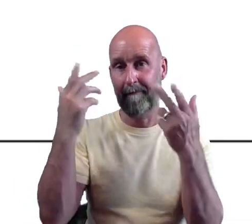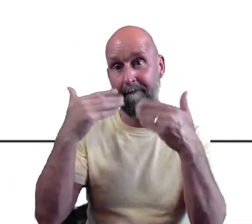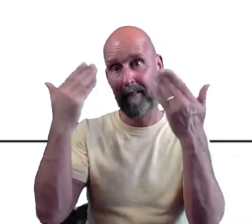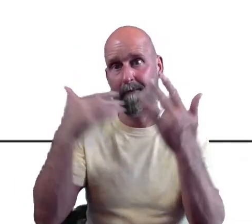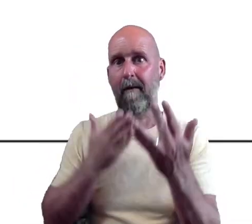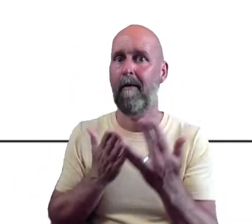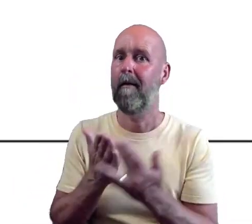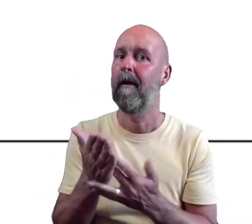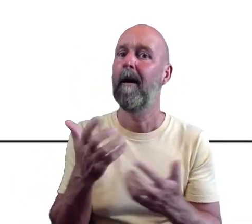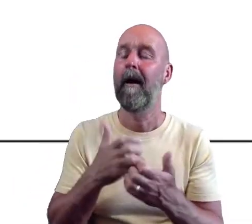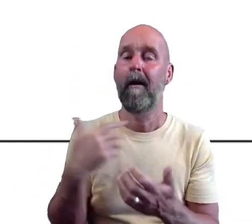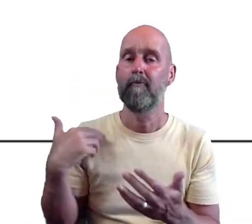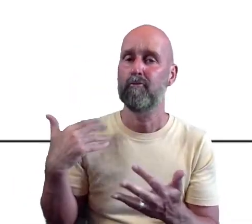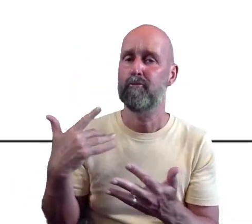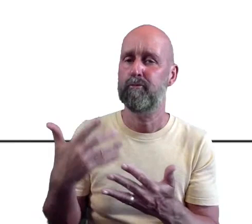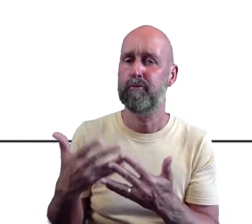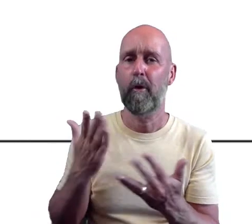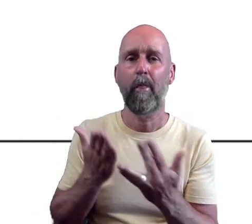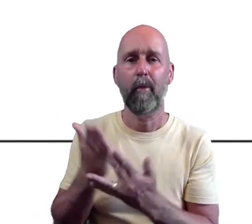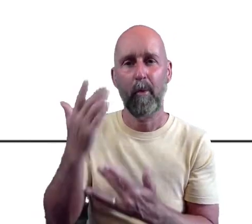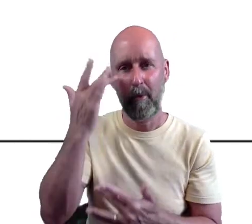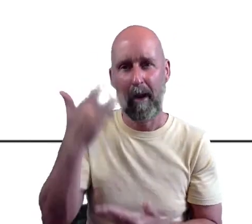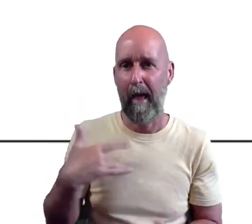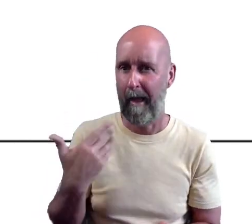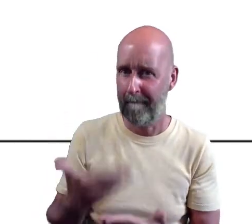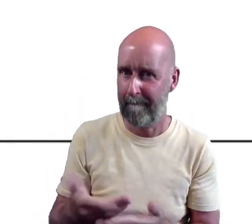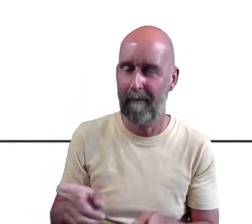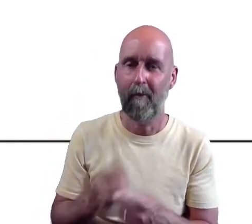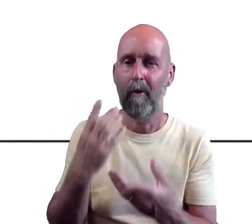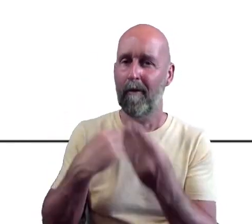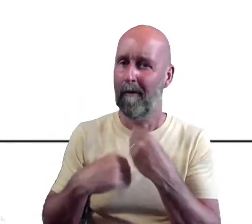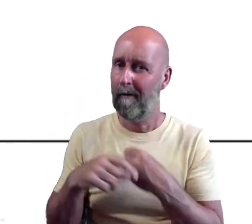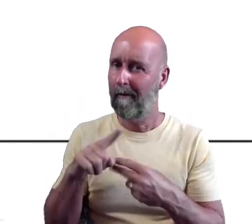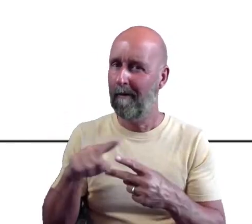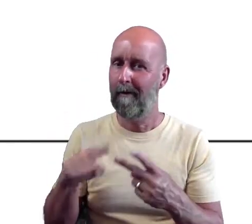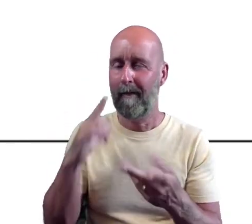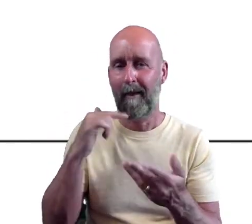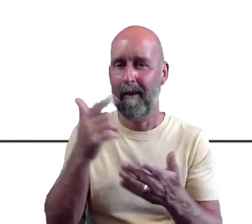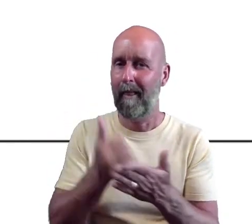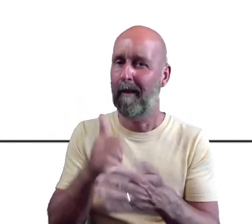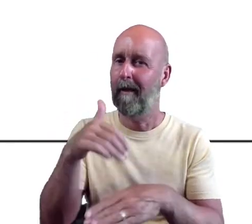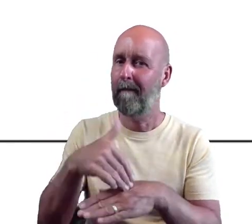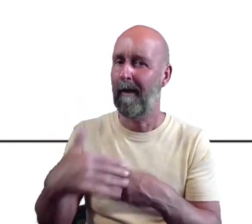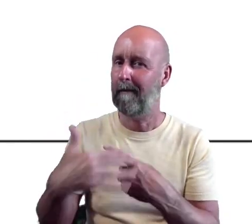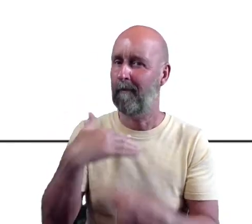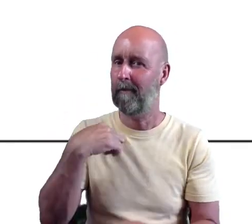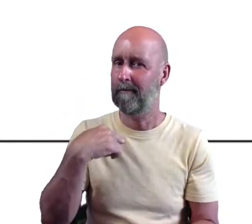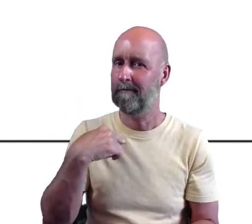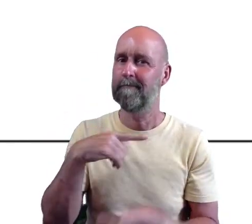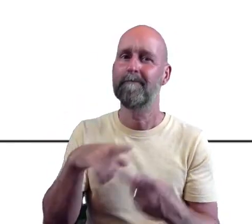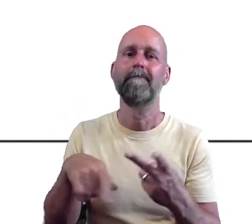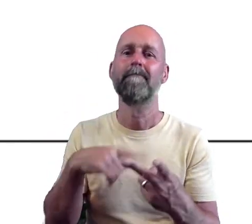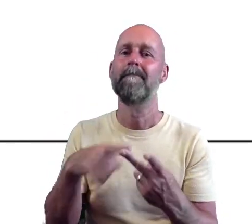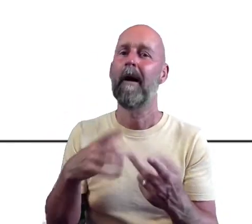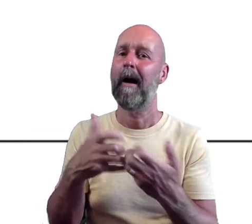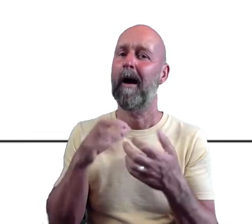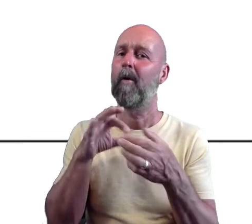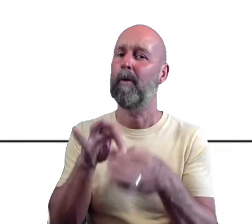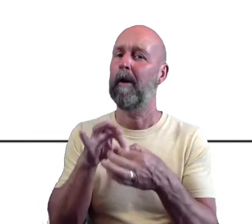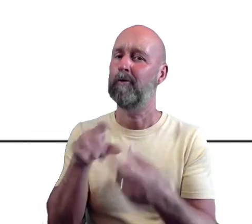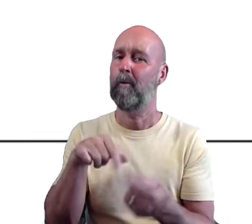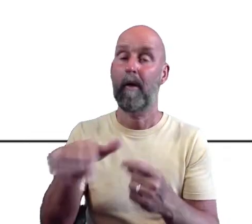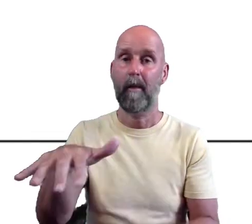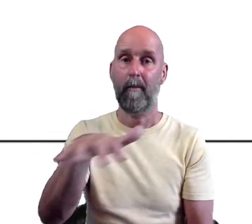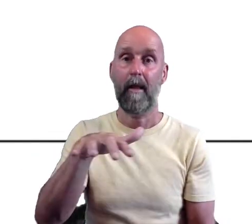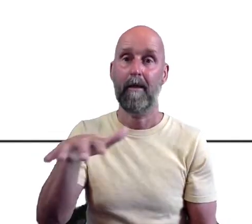over our lives, and also the things that we don't know. And by helping players to realize this, it reveals how our relationships with place are formed